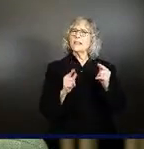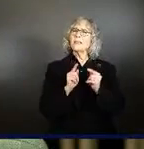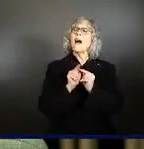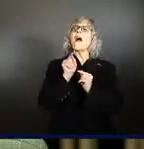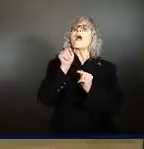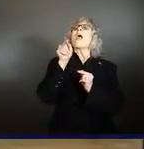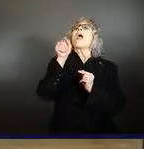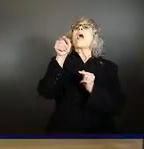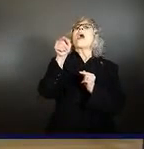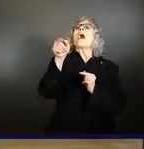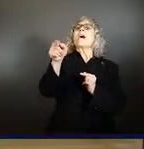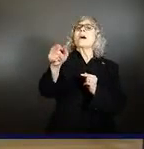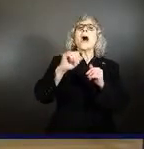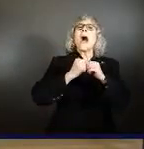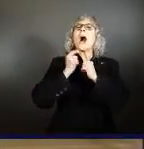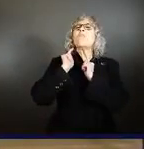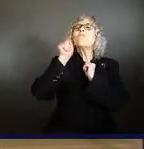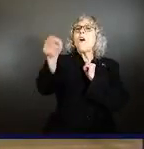can see?